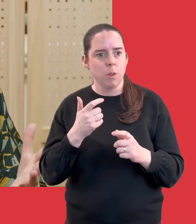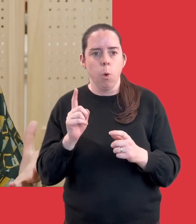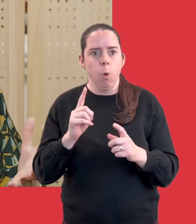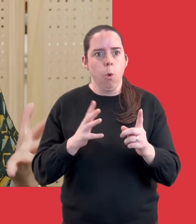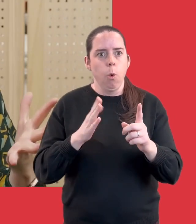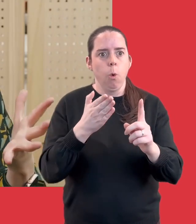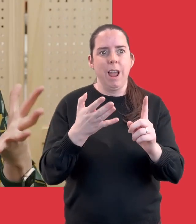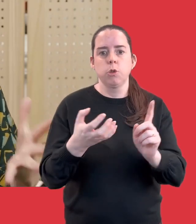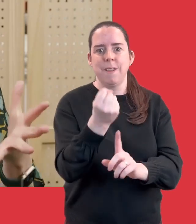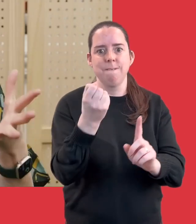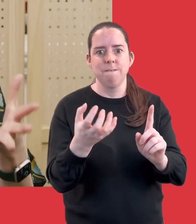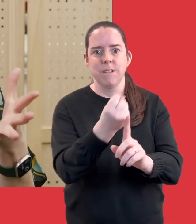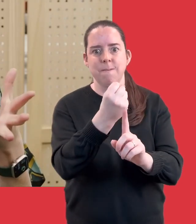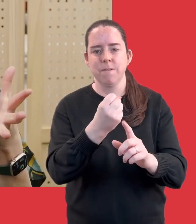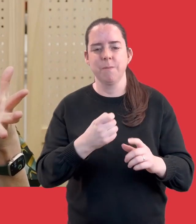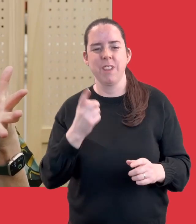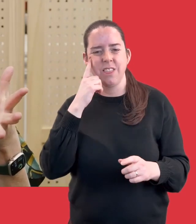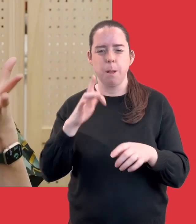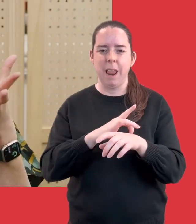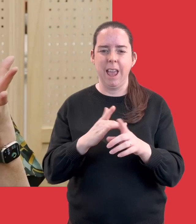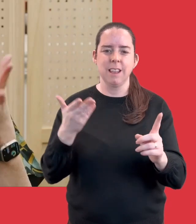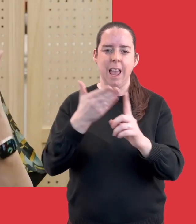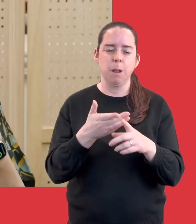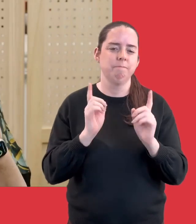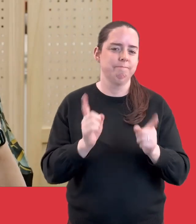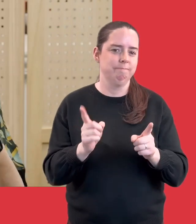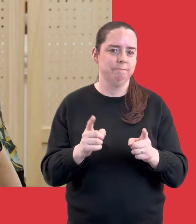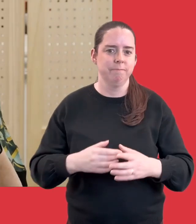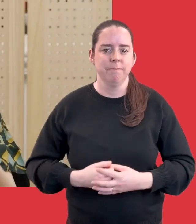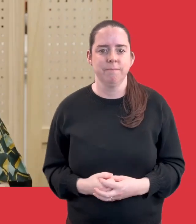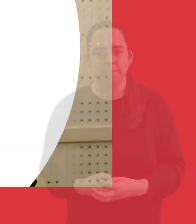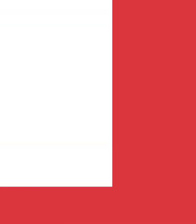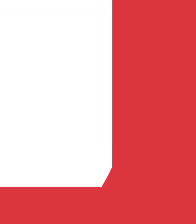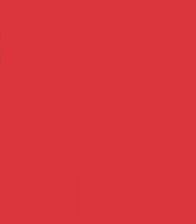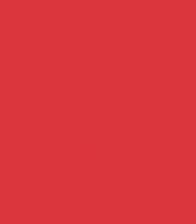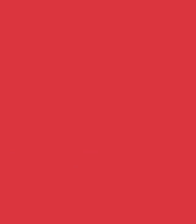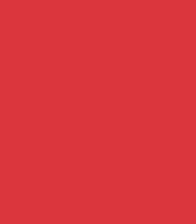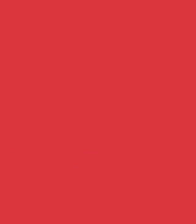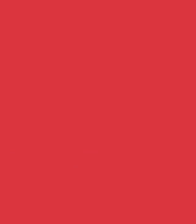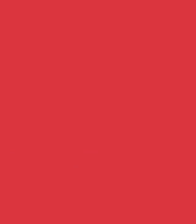potential. I think that's what the play is aiming towards.